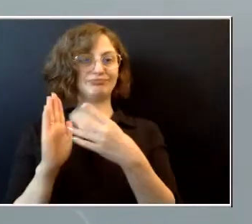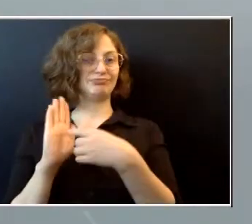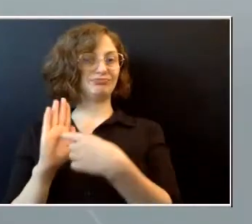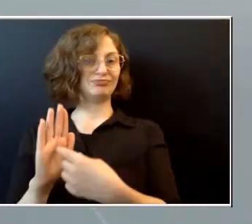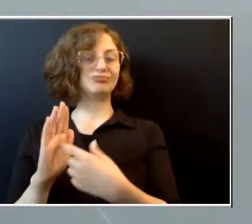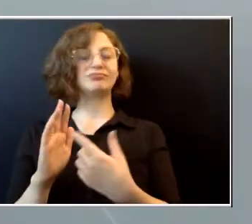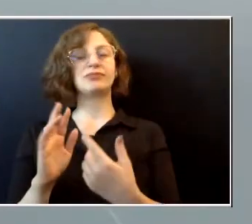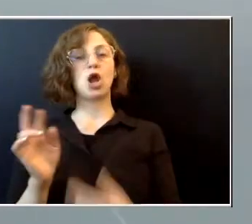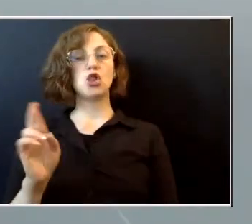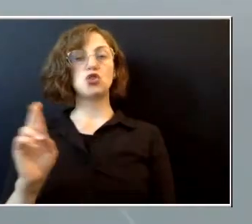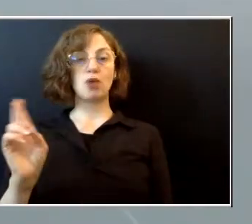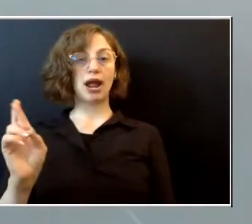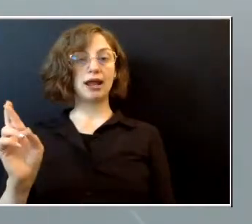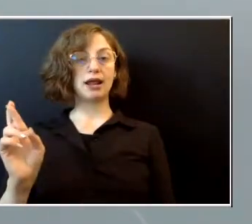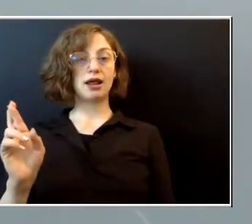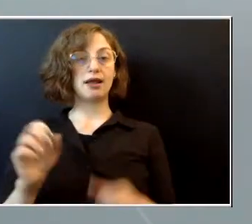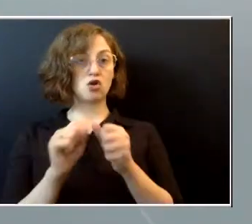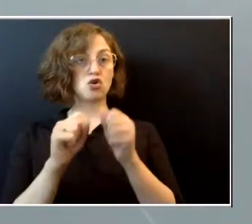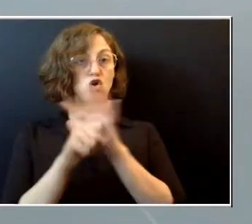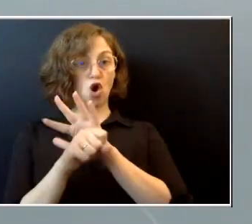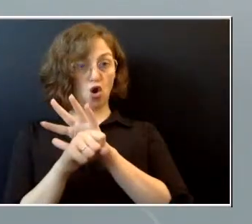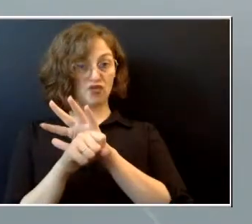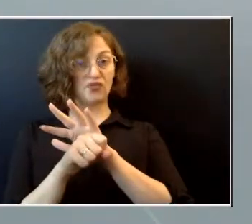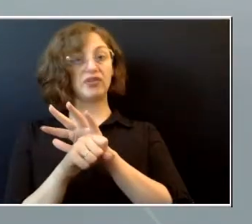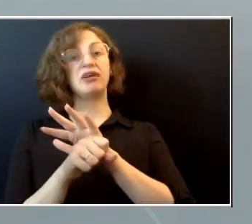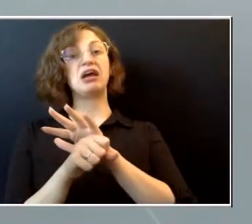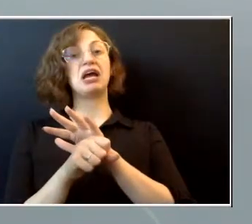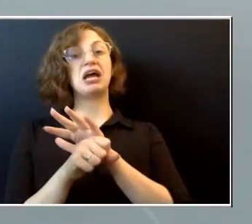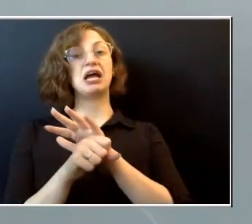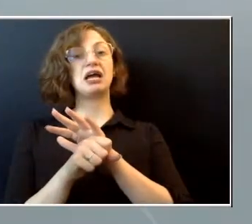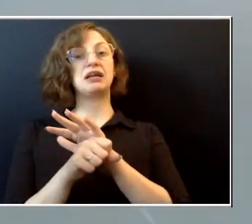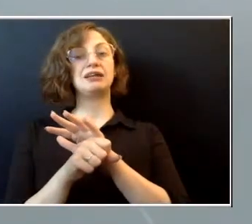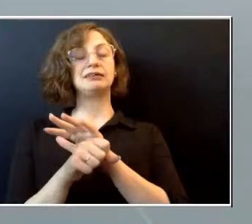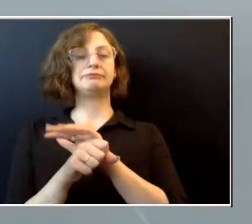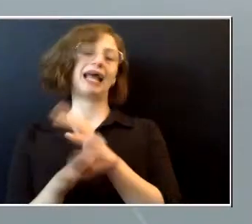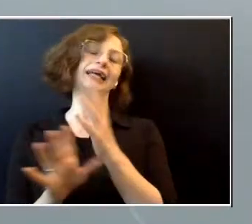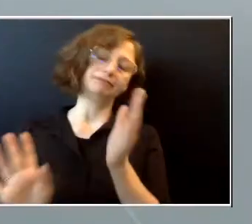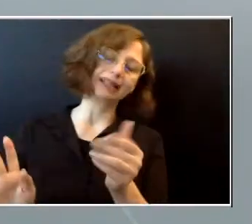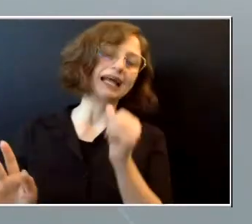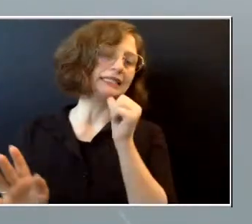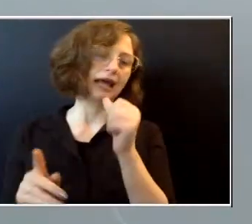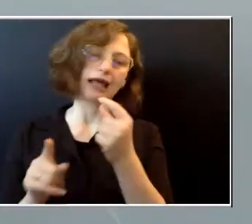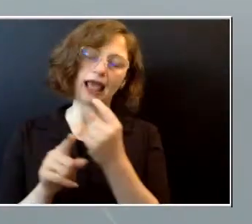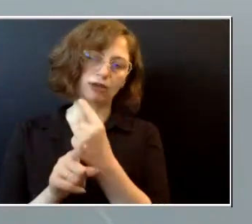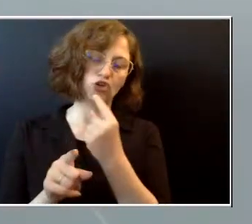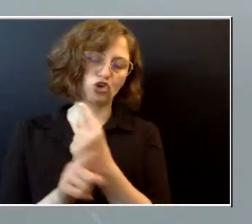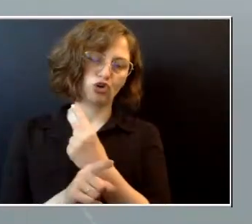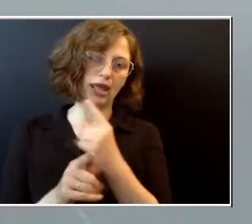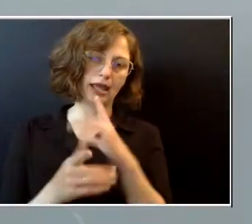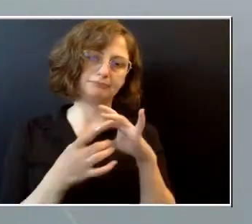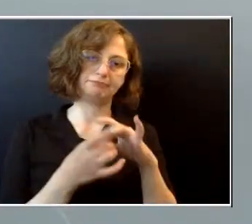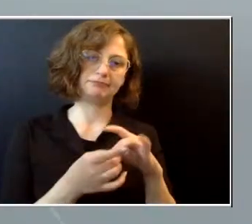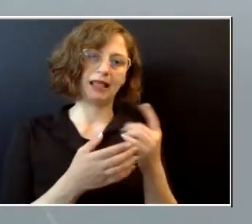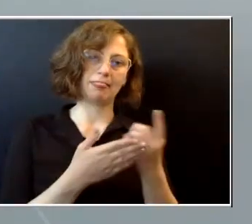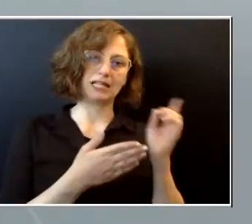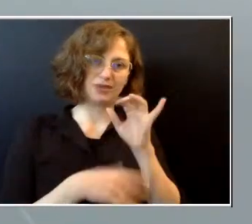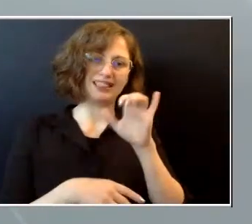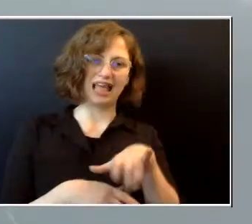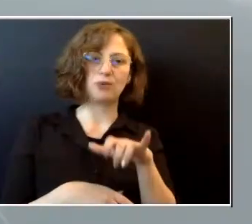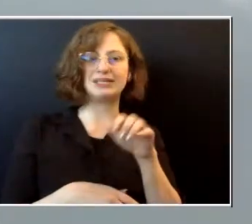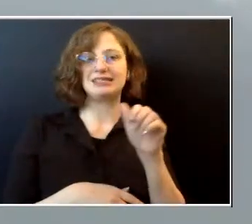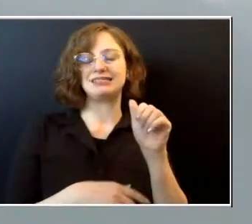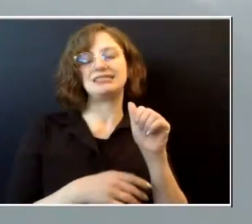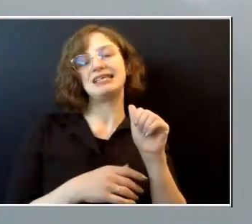does show our COVID admission is not accurate from the numbers that we just gave last week. That was an administrative and a computer